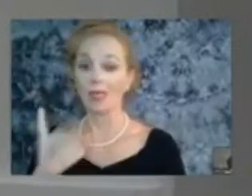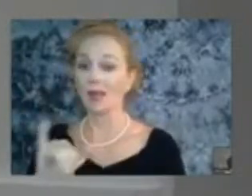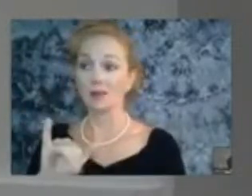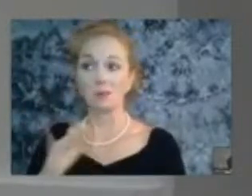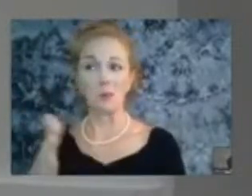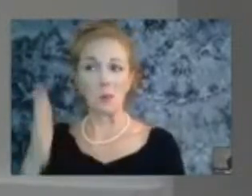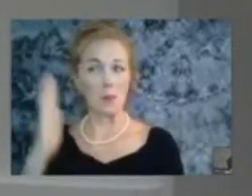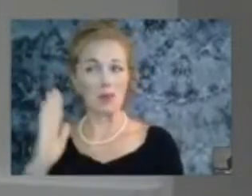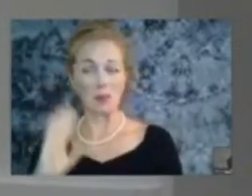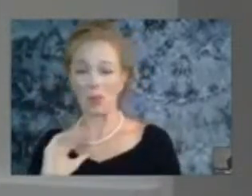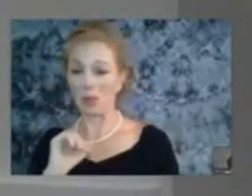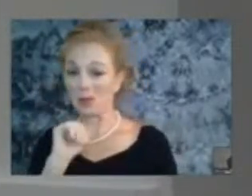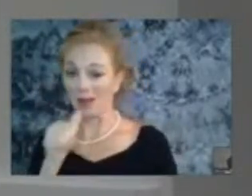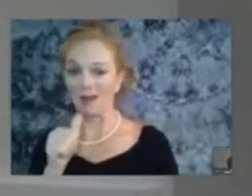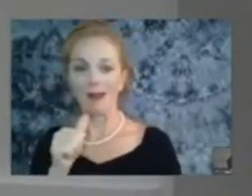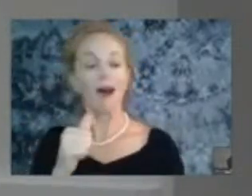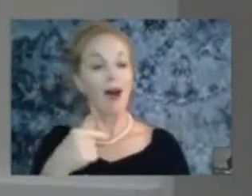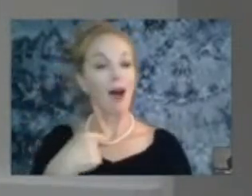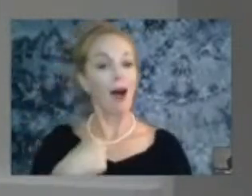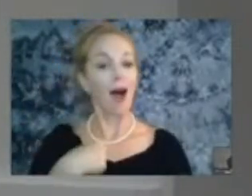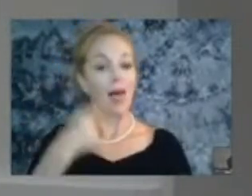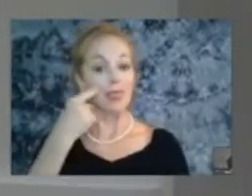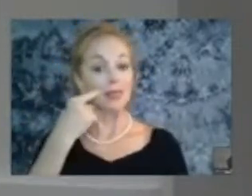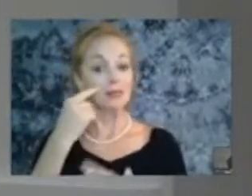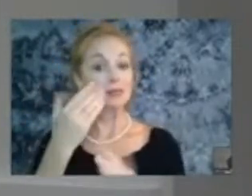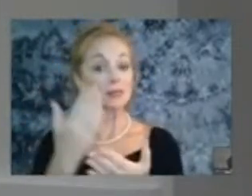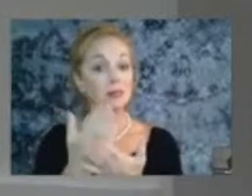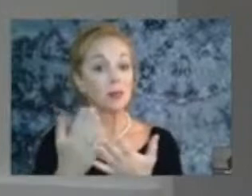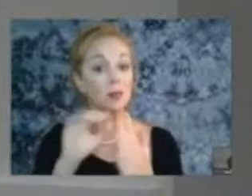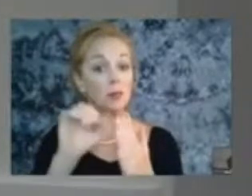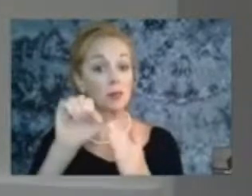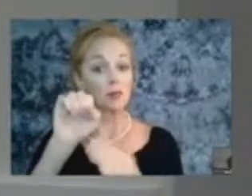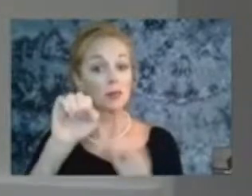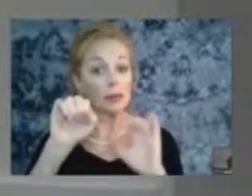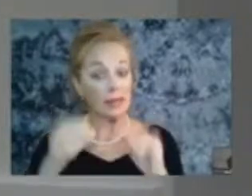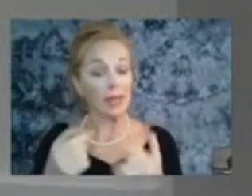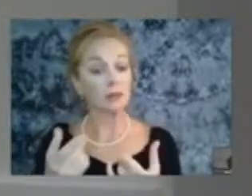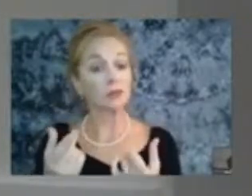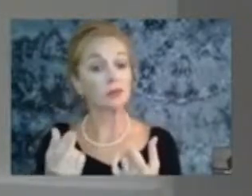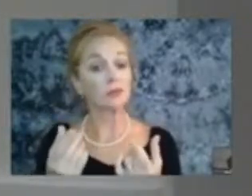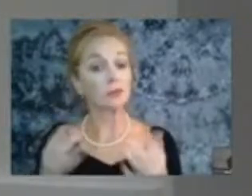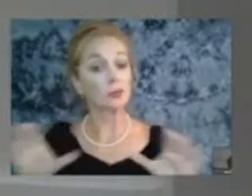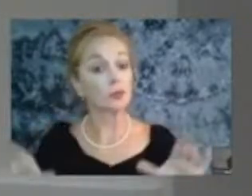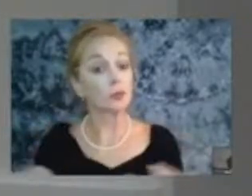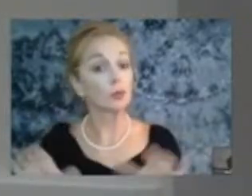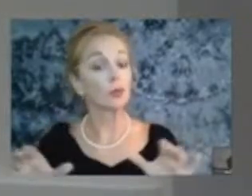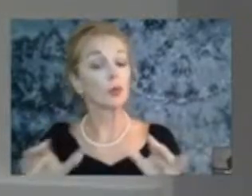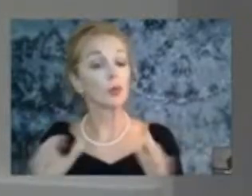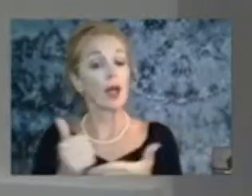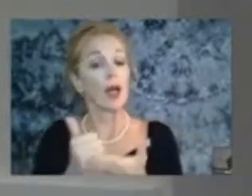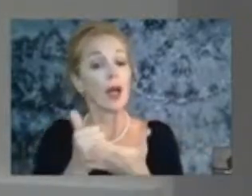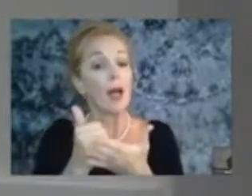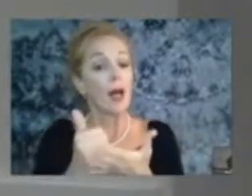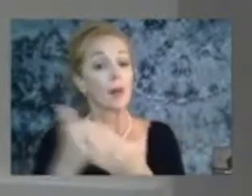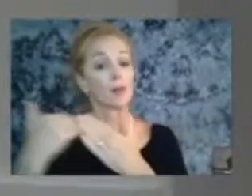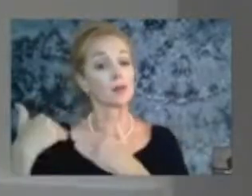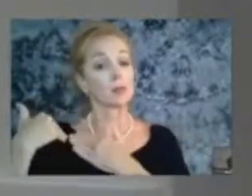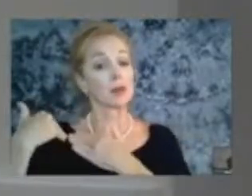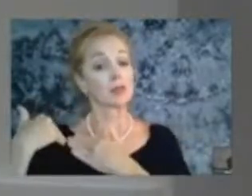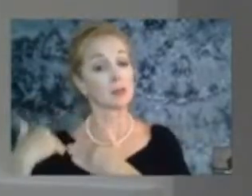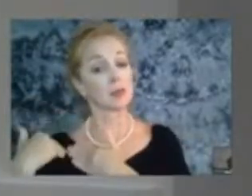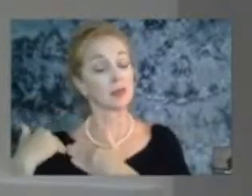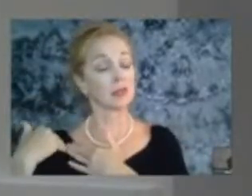that we can do to ease the burden on our staff in terms of a return to the classroom